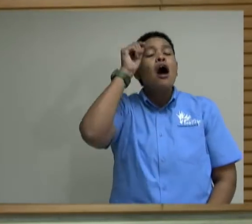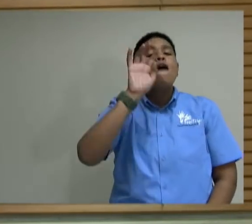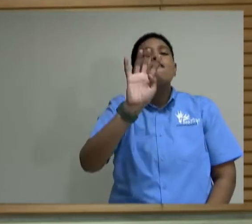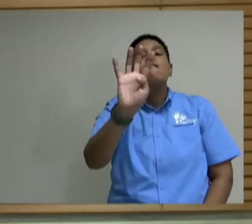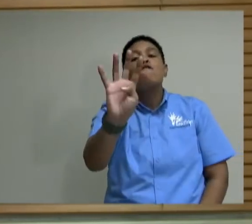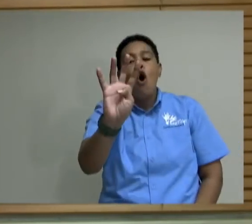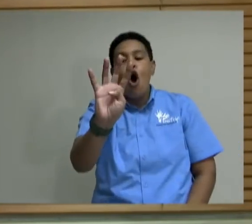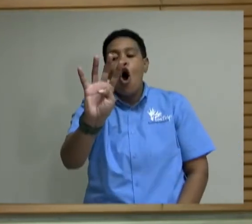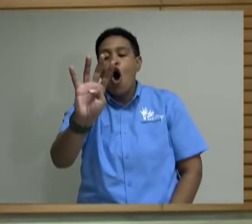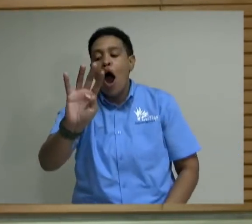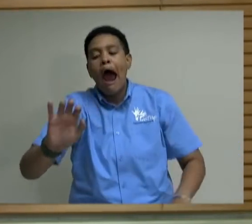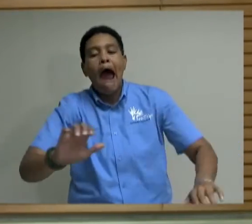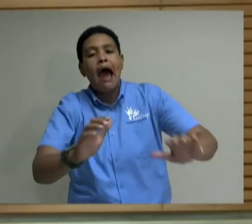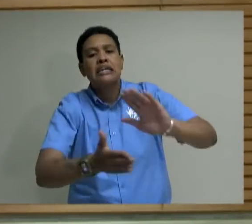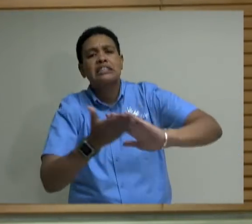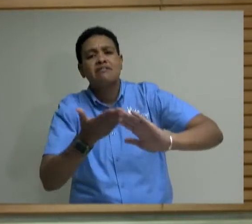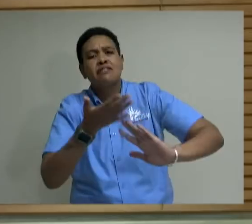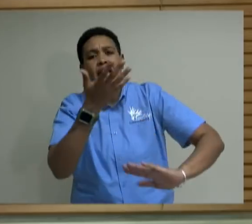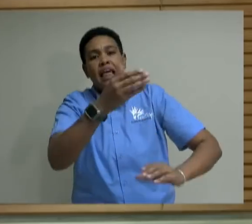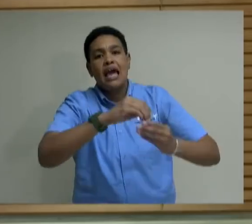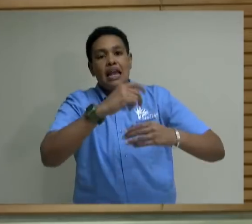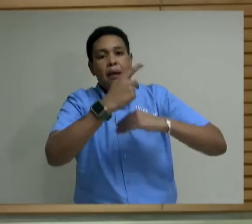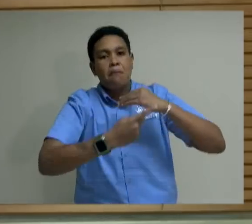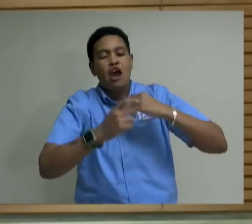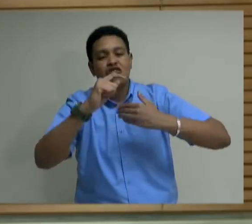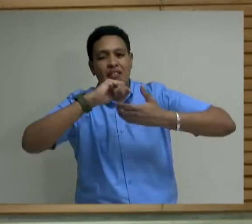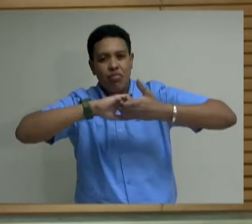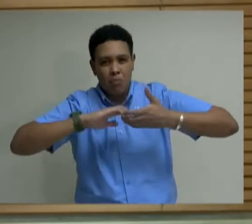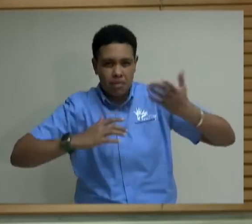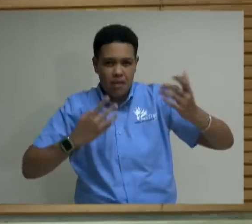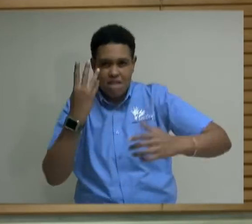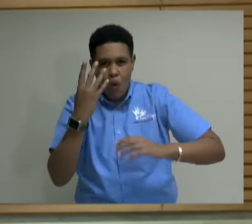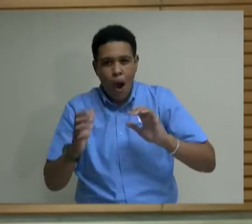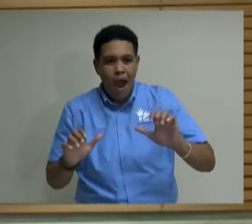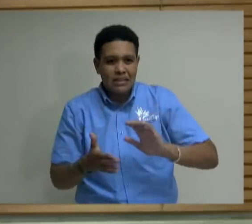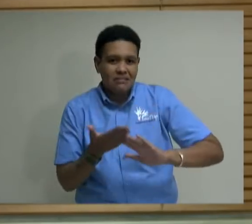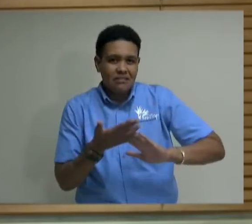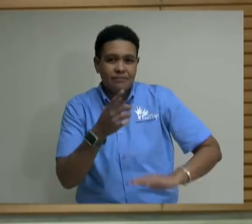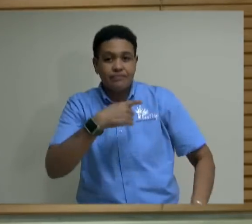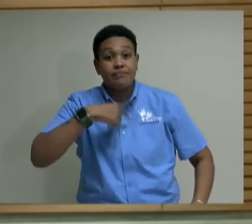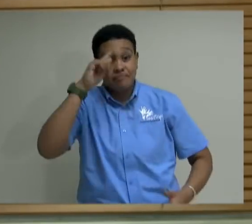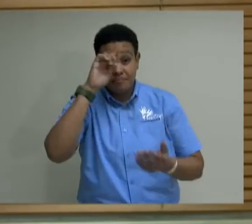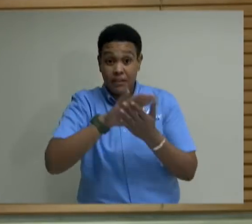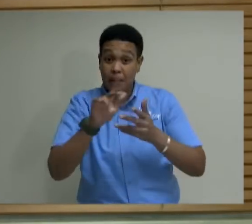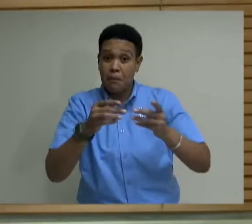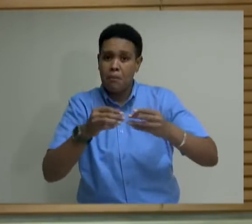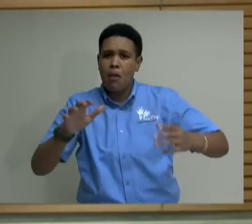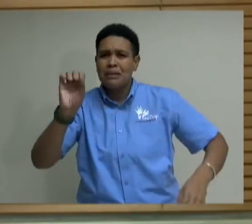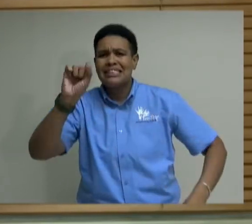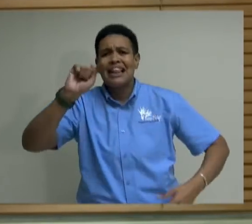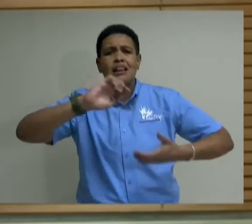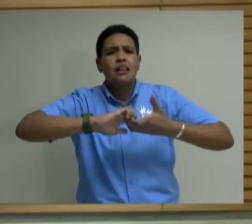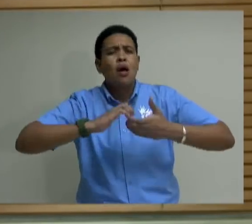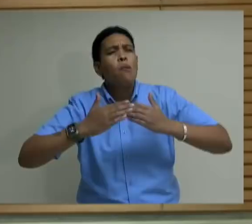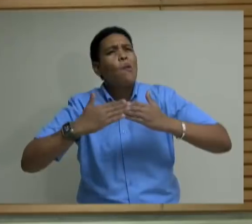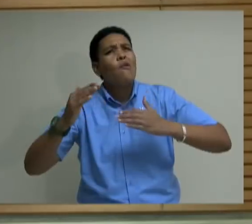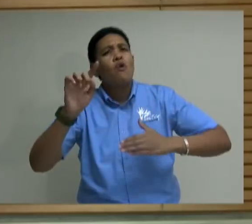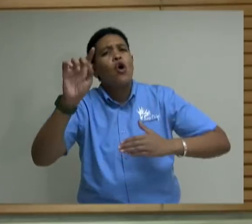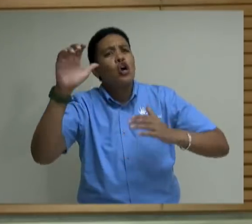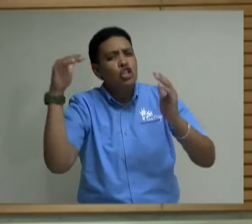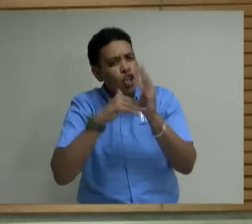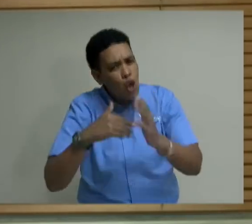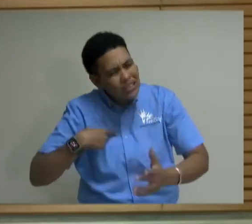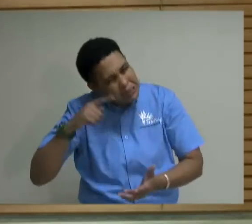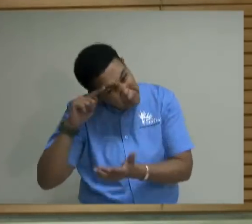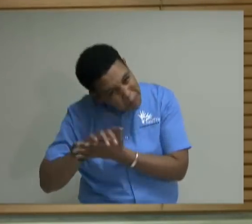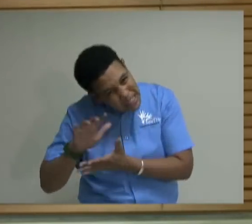4 active cases in the parish of St. Thomas, and I believe the population of St. Thomas is just over 100,000.